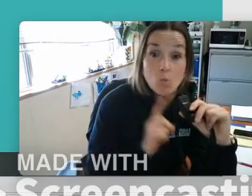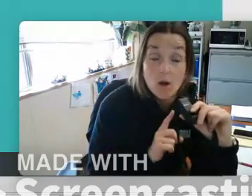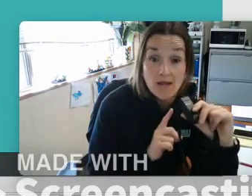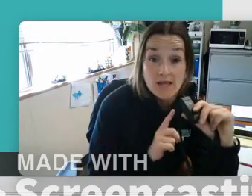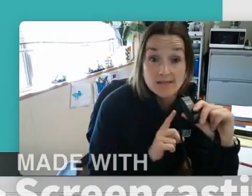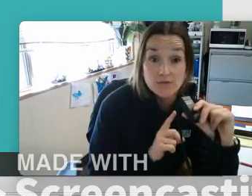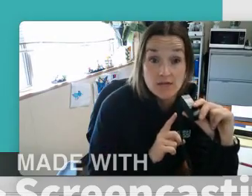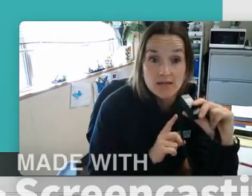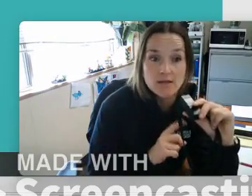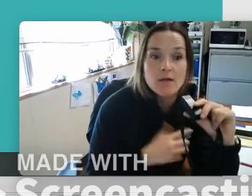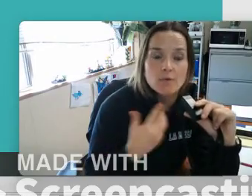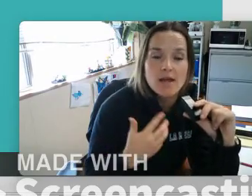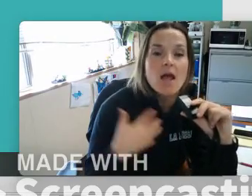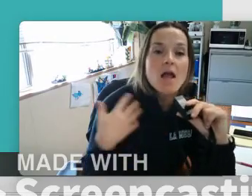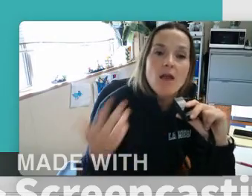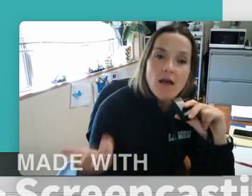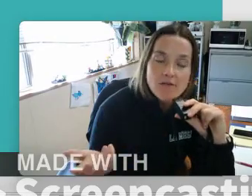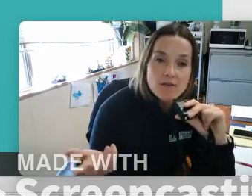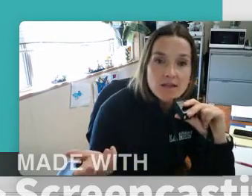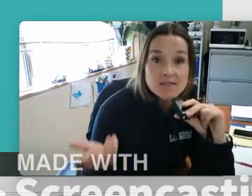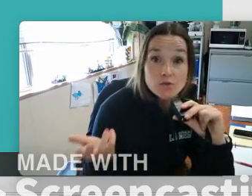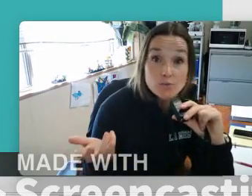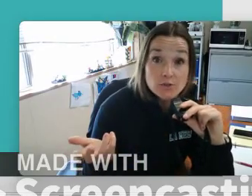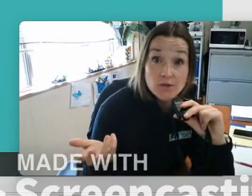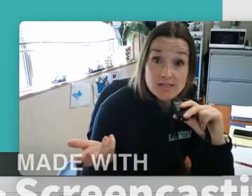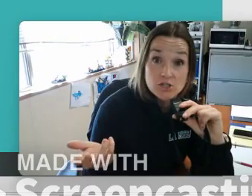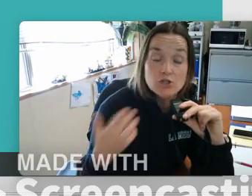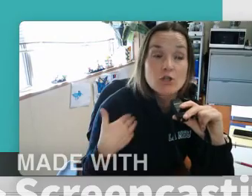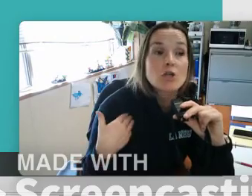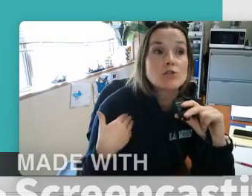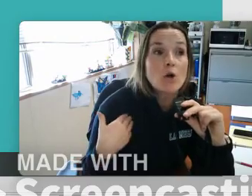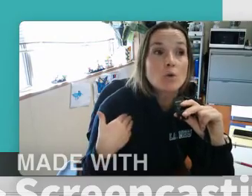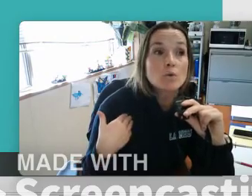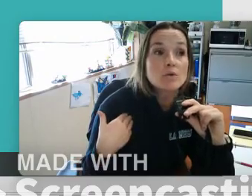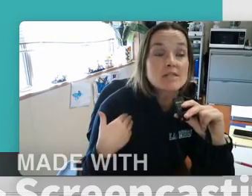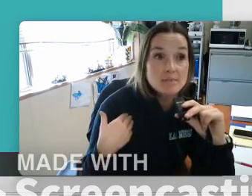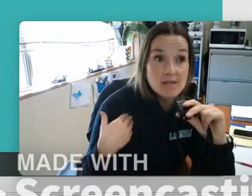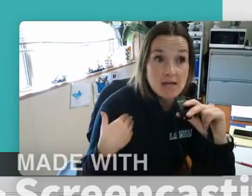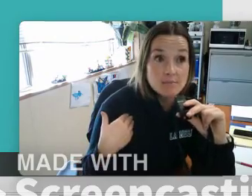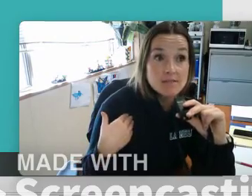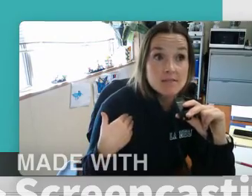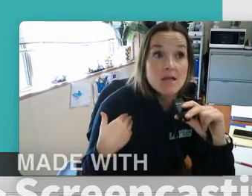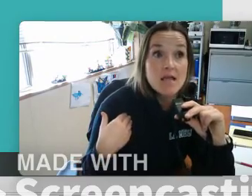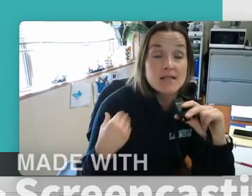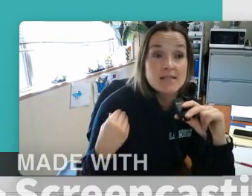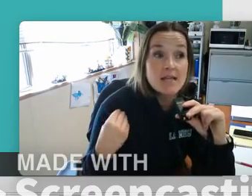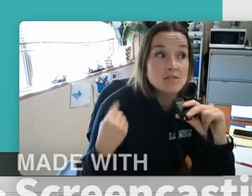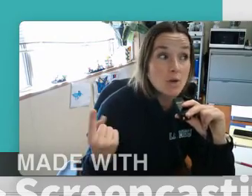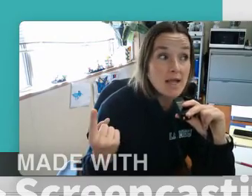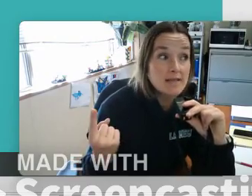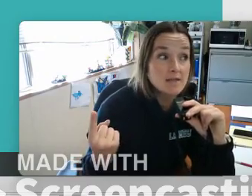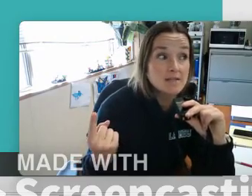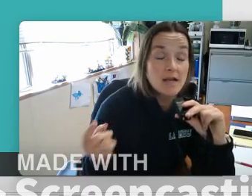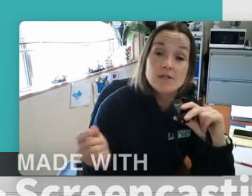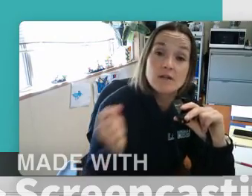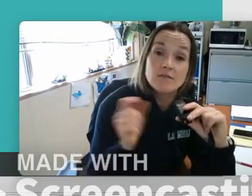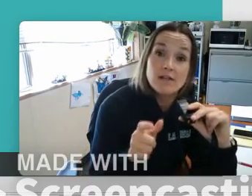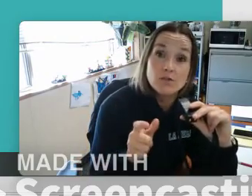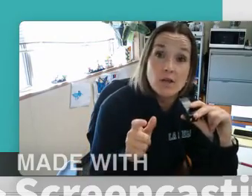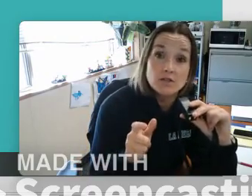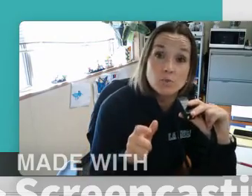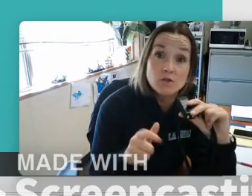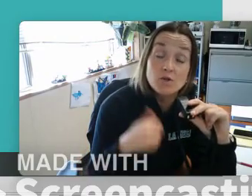and one ASL sign, right? Not everything is a direct translation. So sometimes it takes one ASL sign to